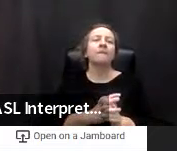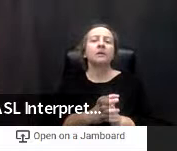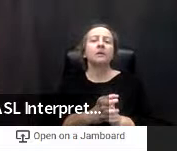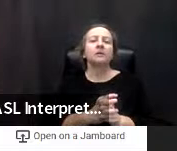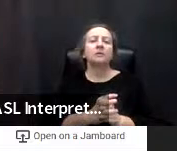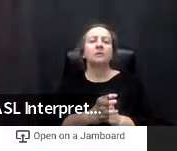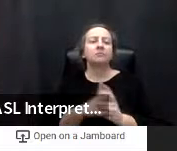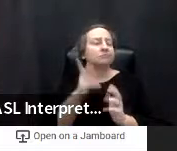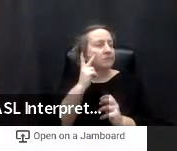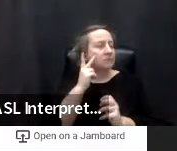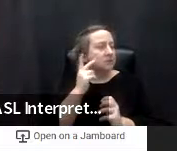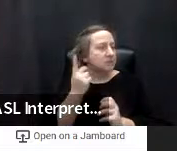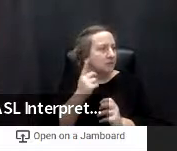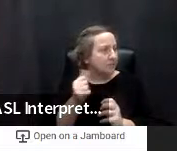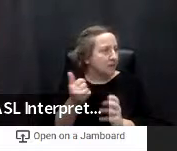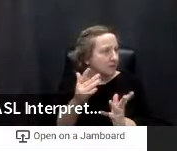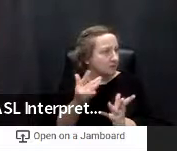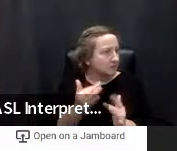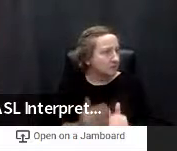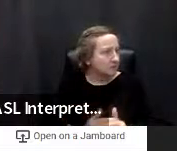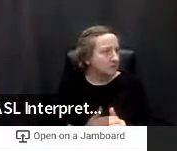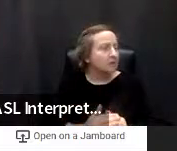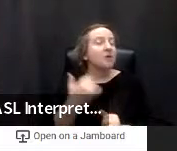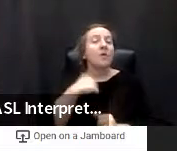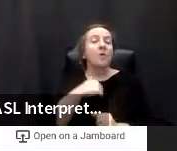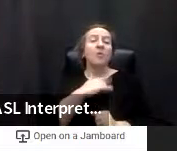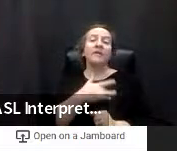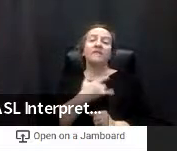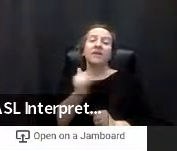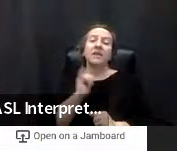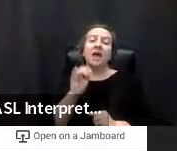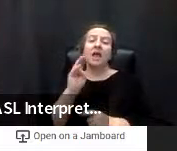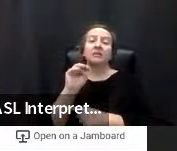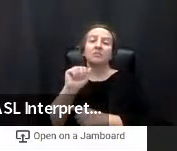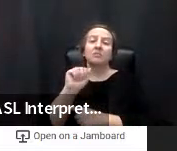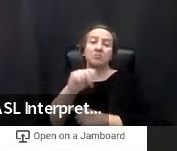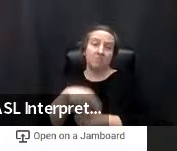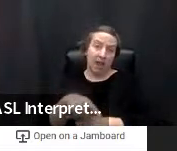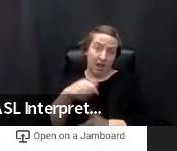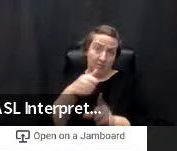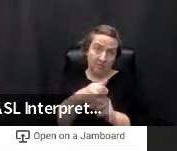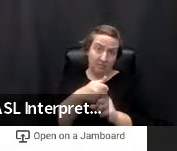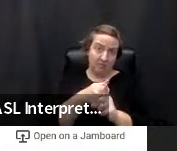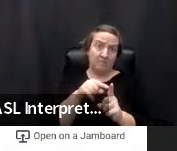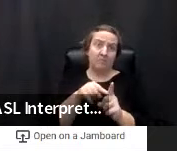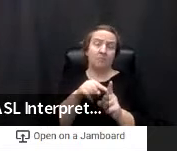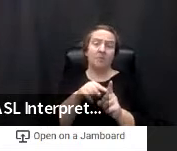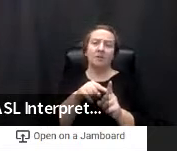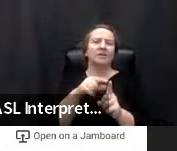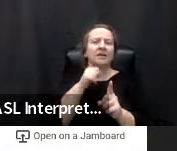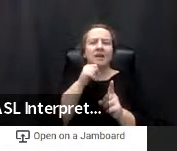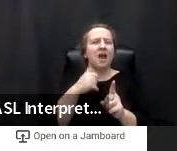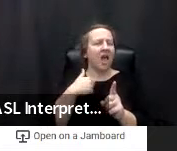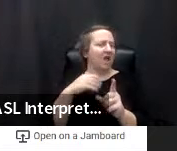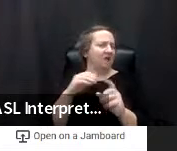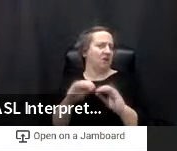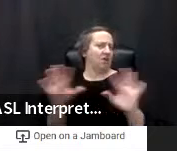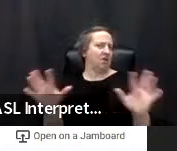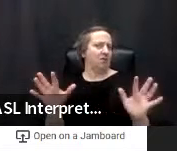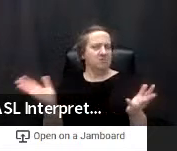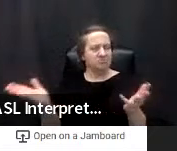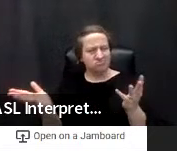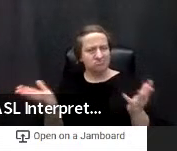Let's see, what else do we have there? We did feel like the maps themselves were lacking in some clarity, so that